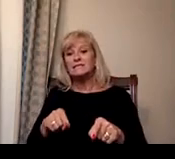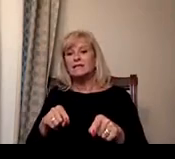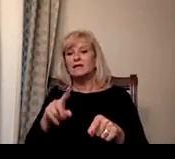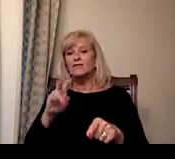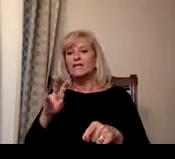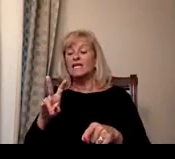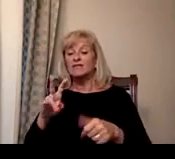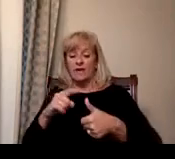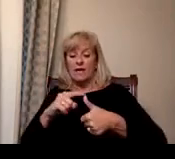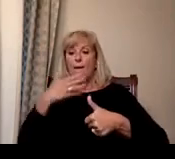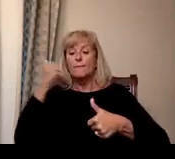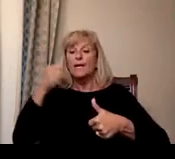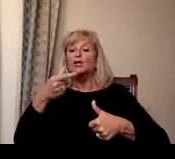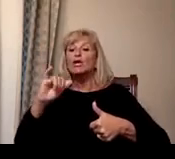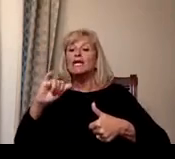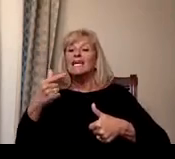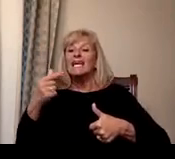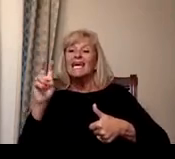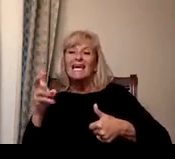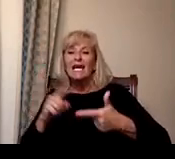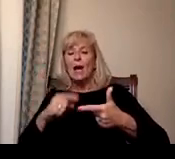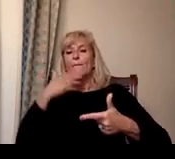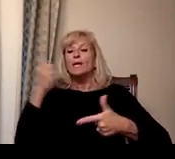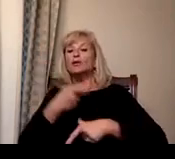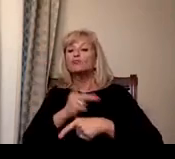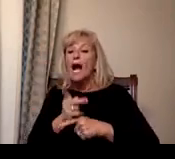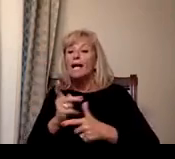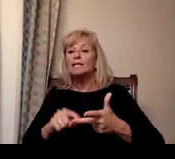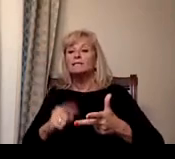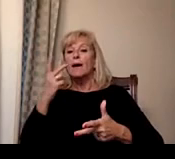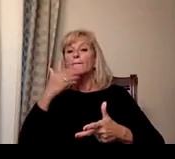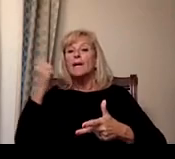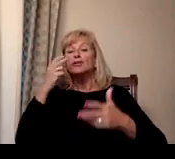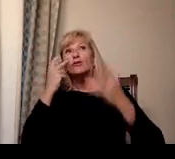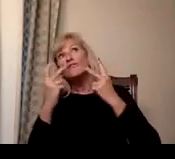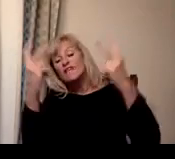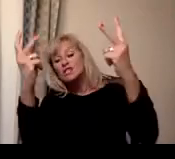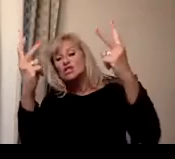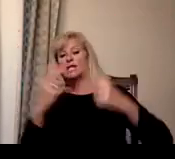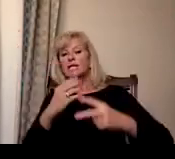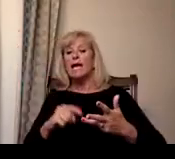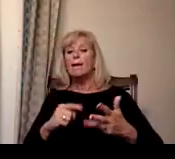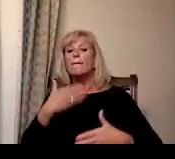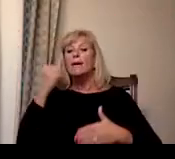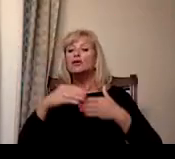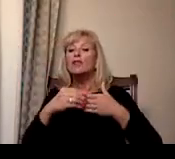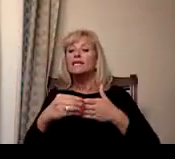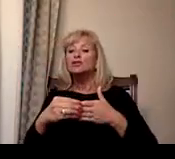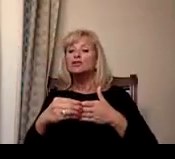better products, better vision, better leadership, and ultimately all of that